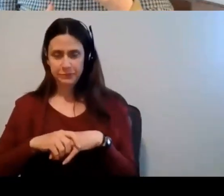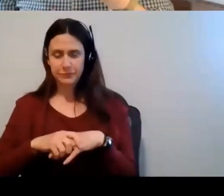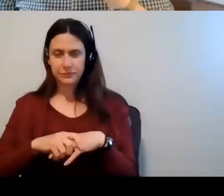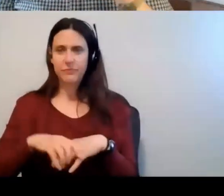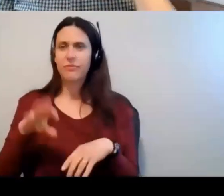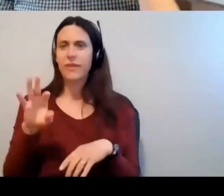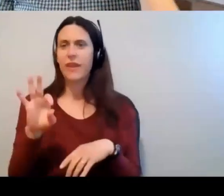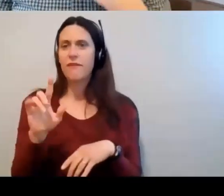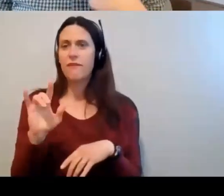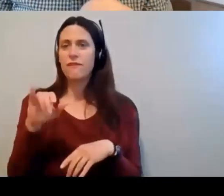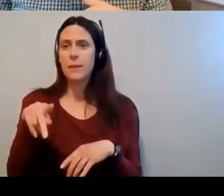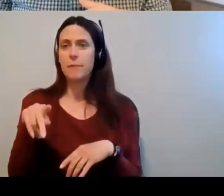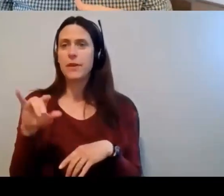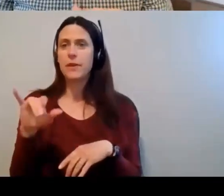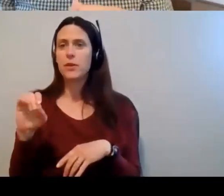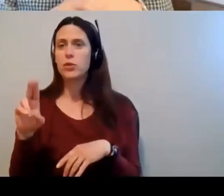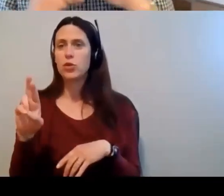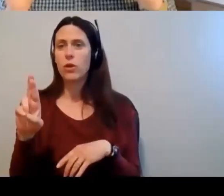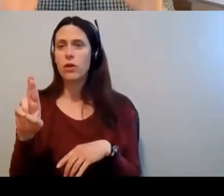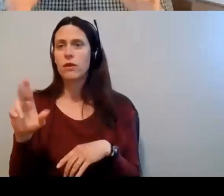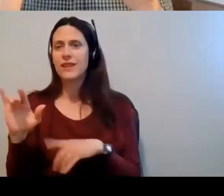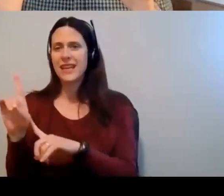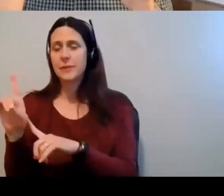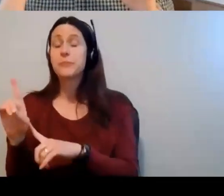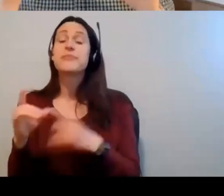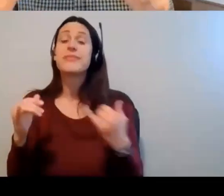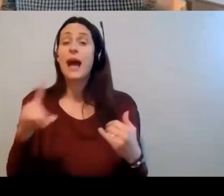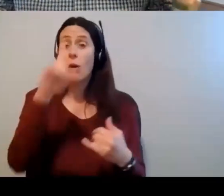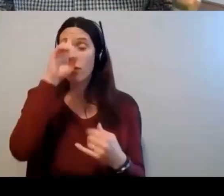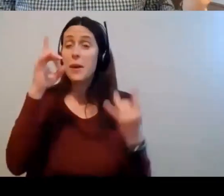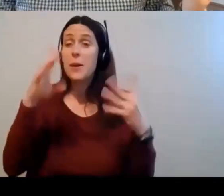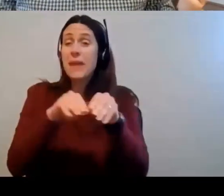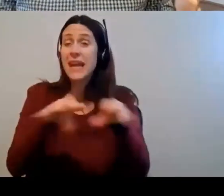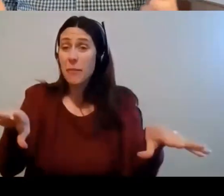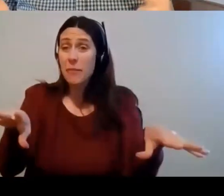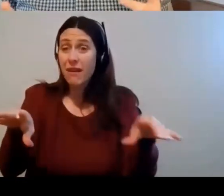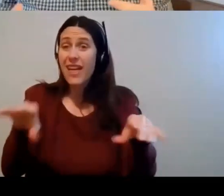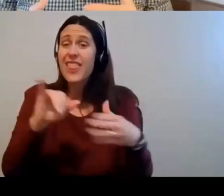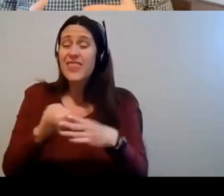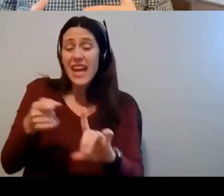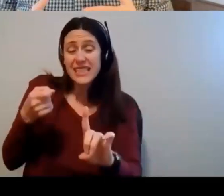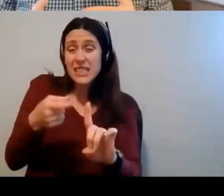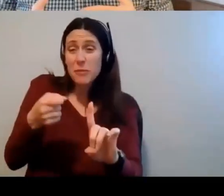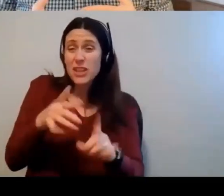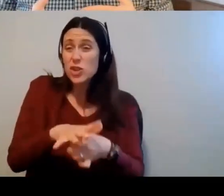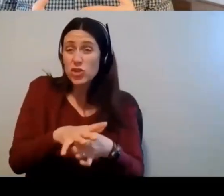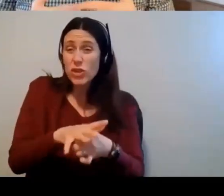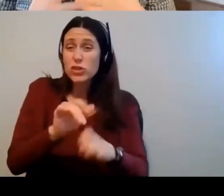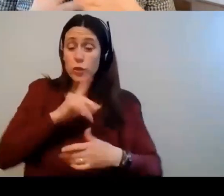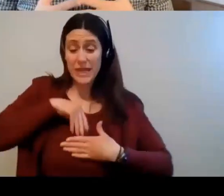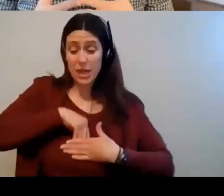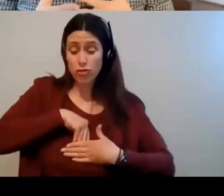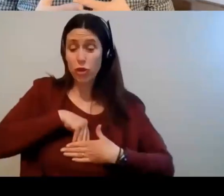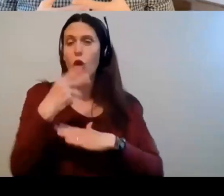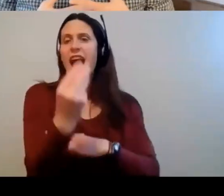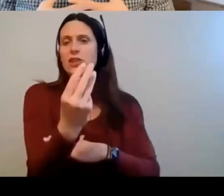One important piece when it comes to the pandemic is that the stimulus or stressor can be internal or external.